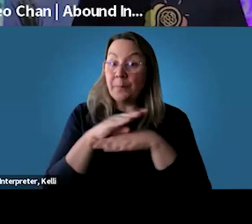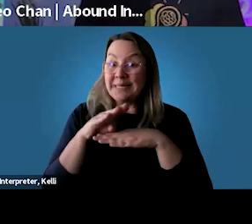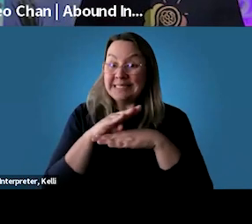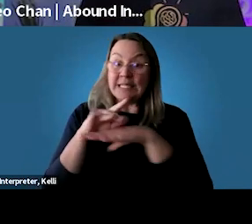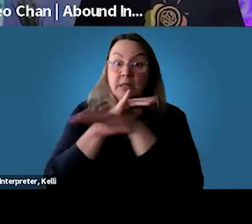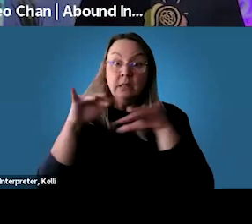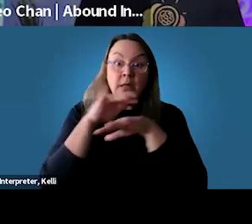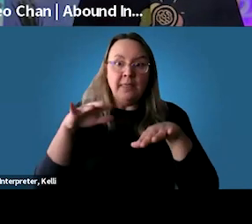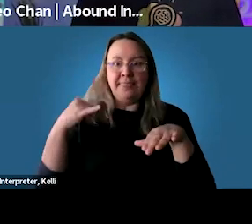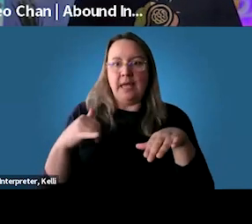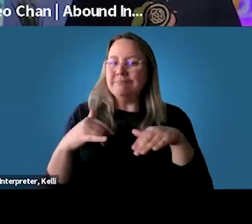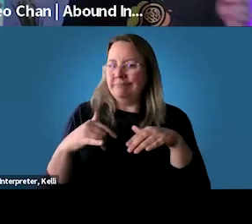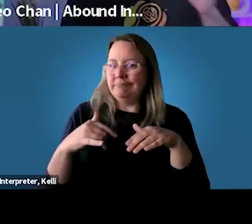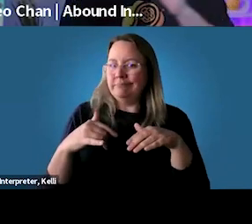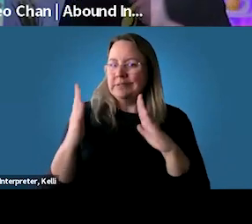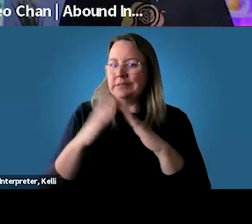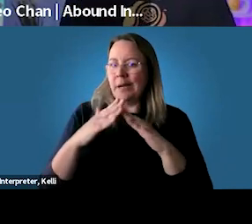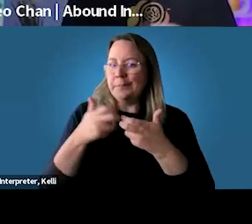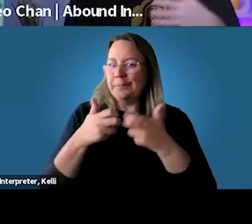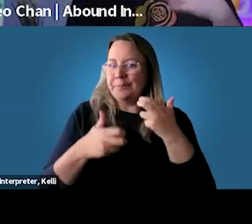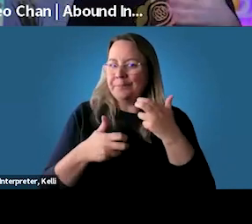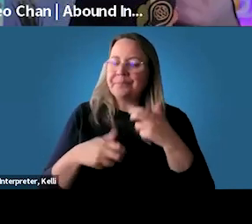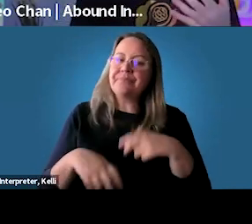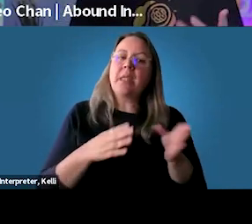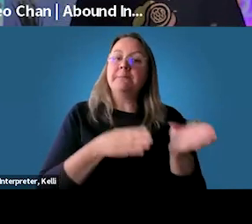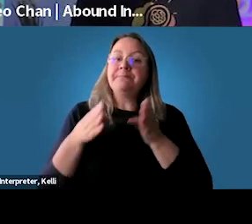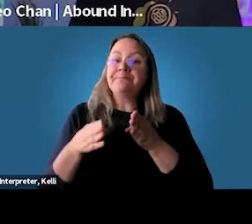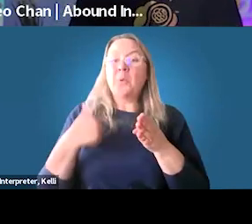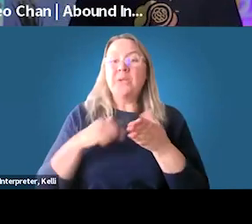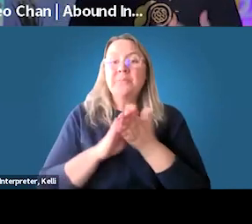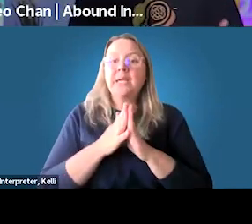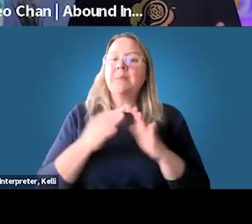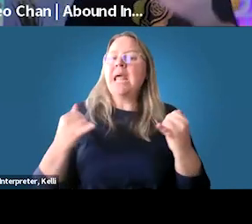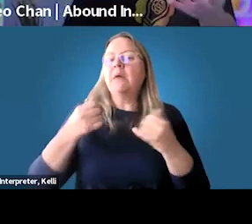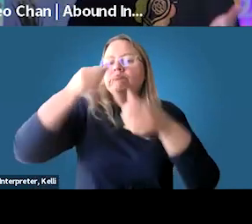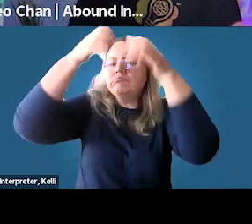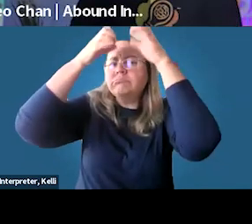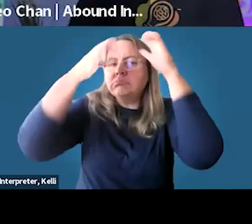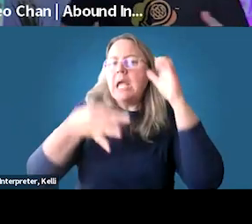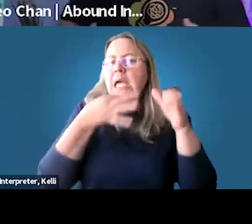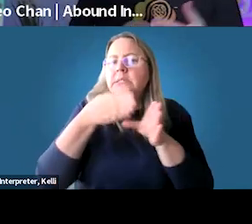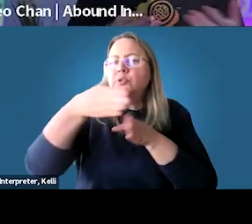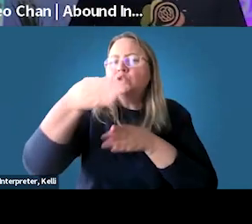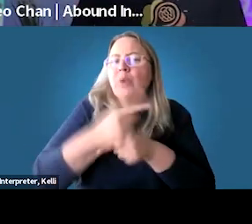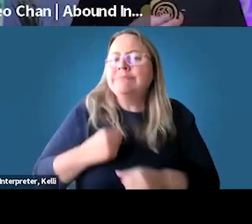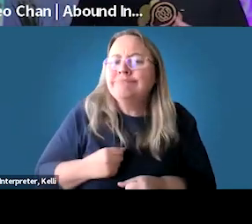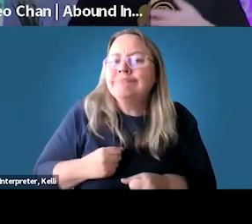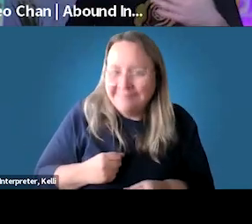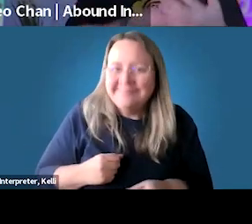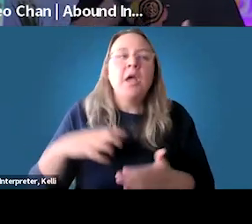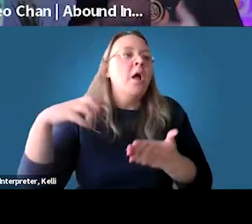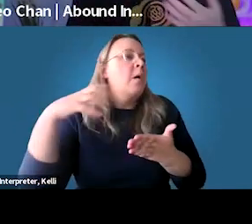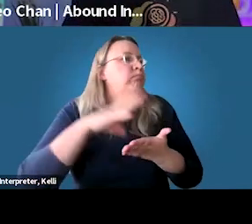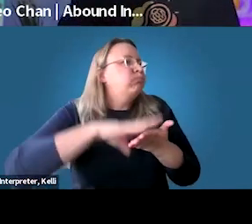number one killer of curiosity. The third thing is that we've become experts in our fields, which is a good thing, right? We've gained